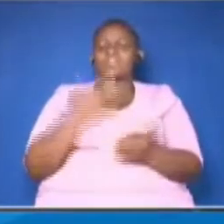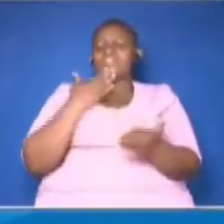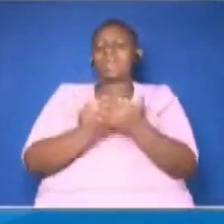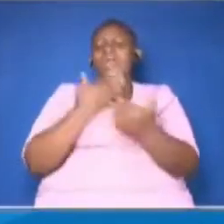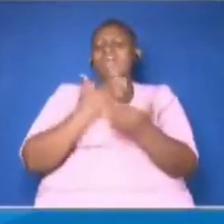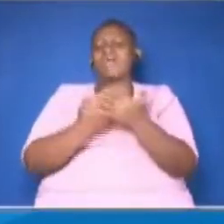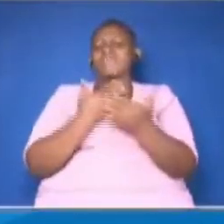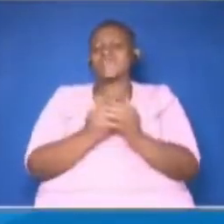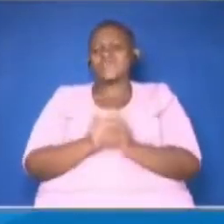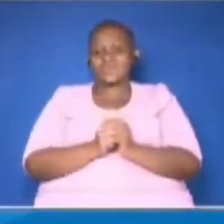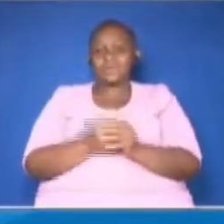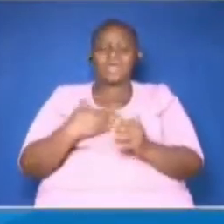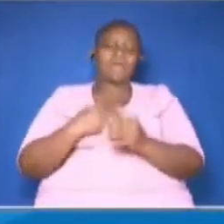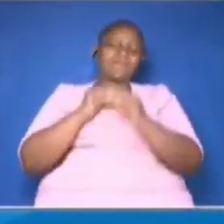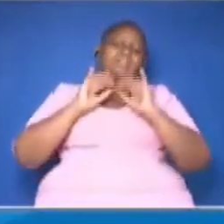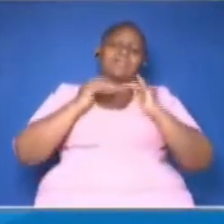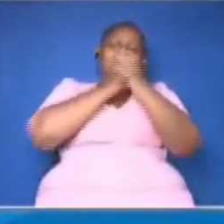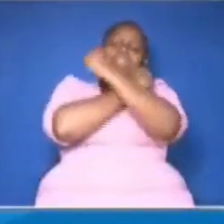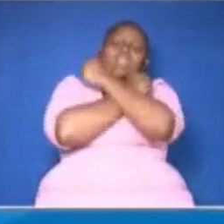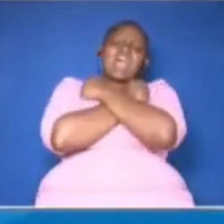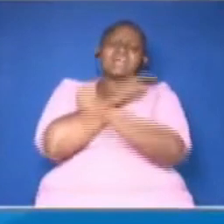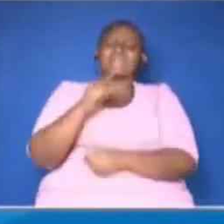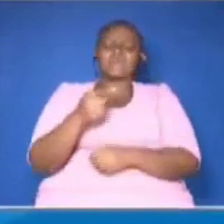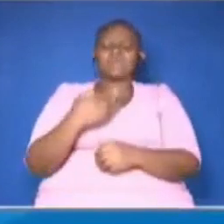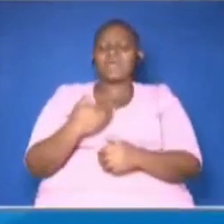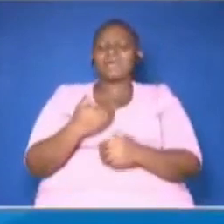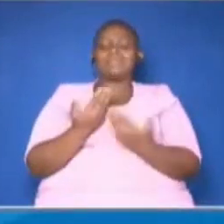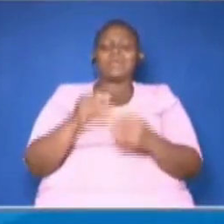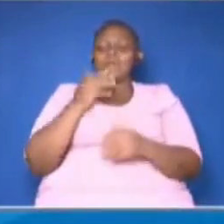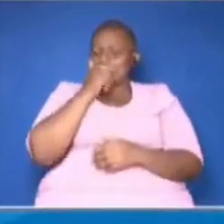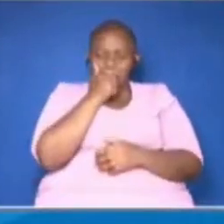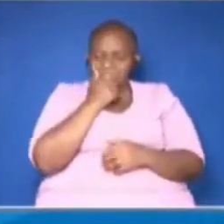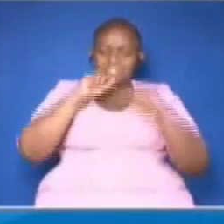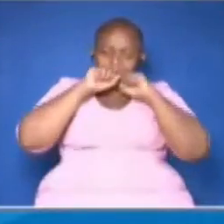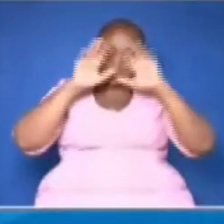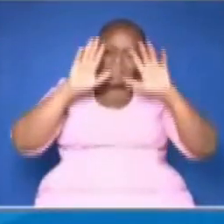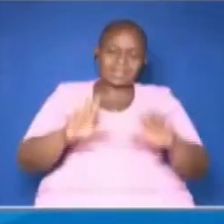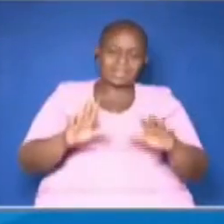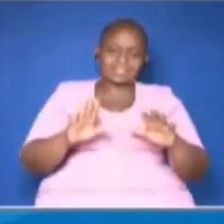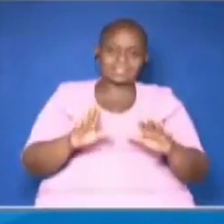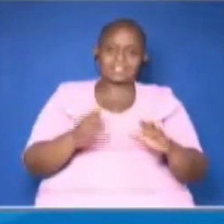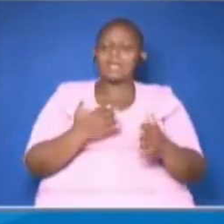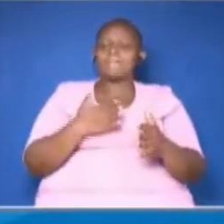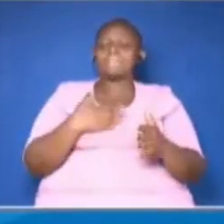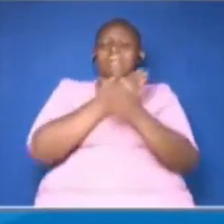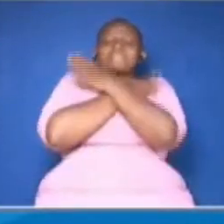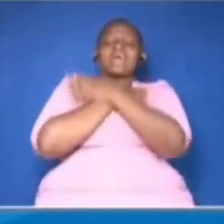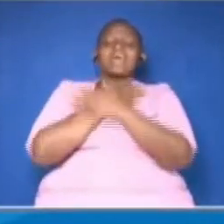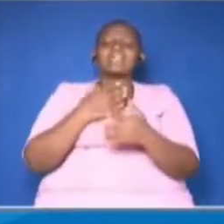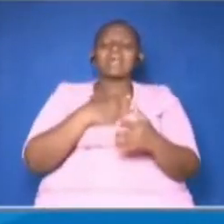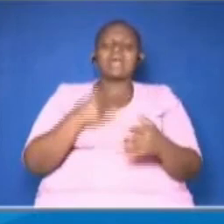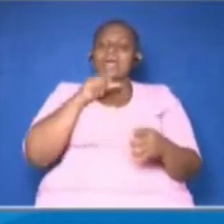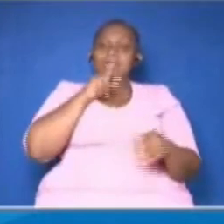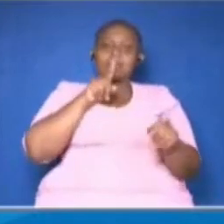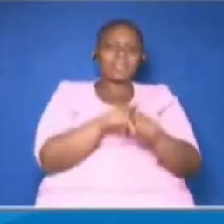Asanteni sana, nawapenda sana, nawatakia baraka ya Mungu. My friend and brother Benny Hinn,